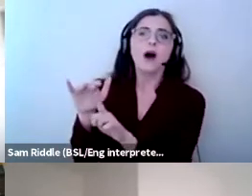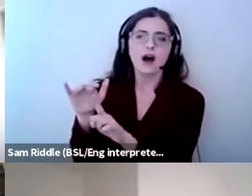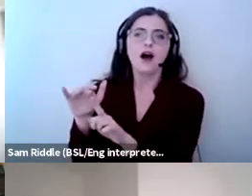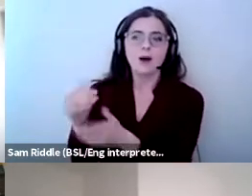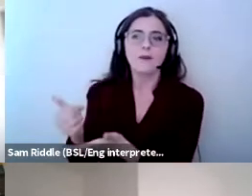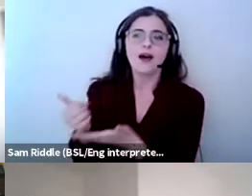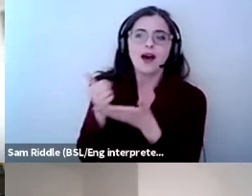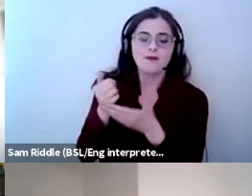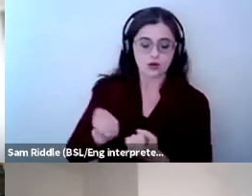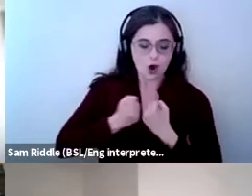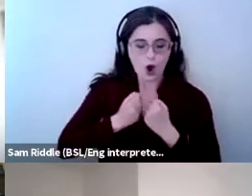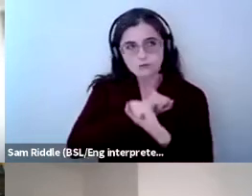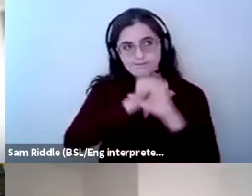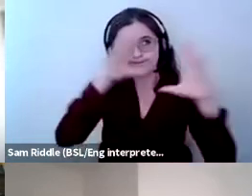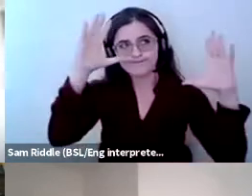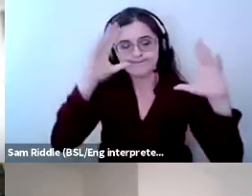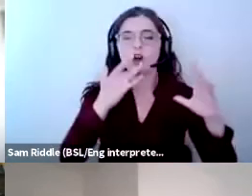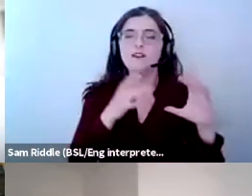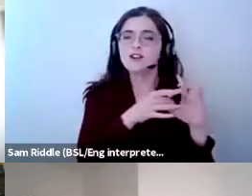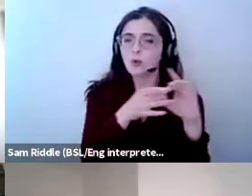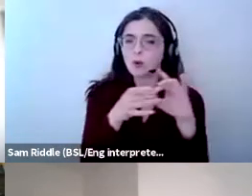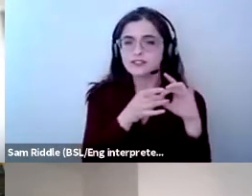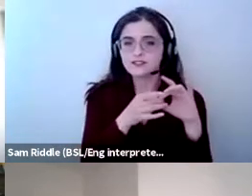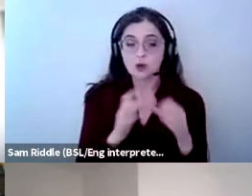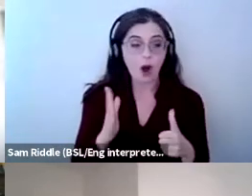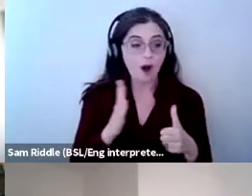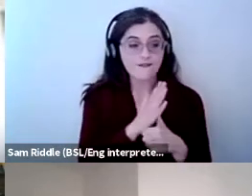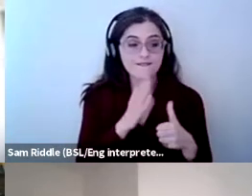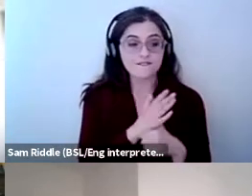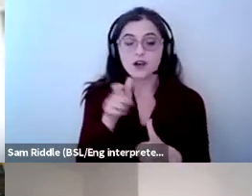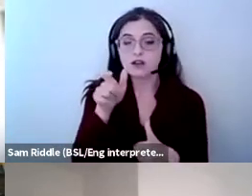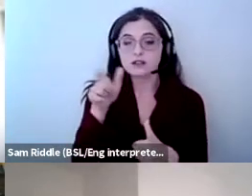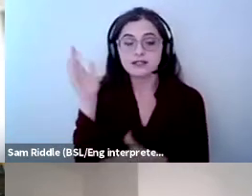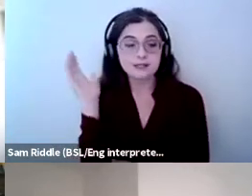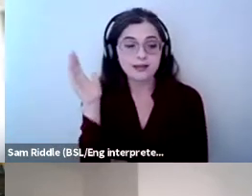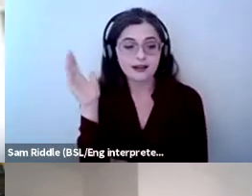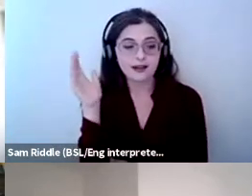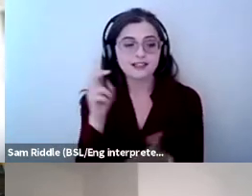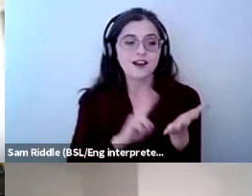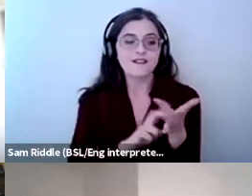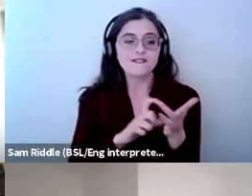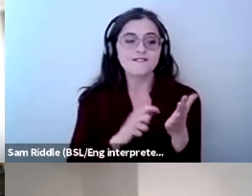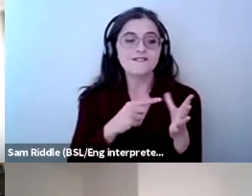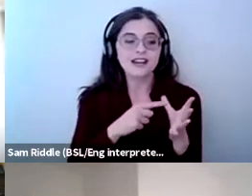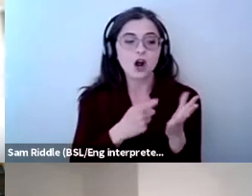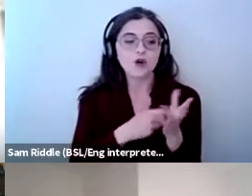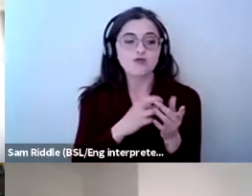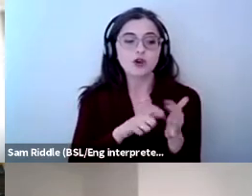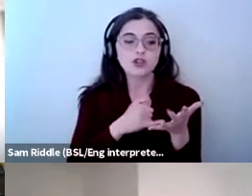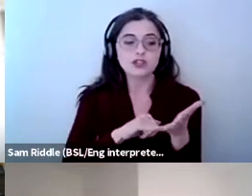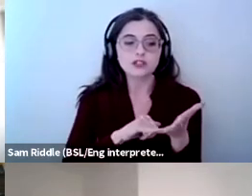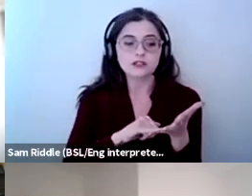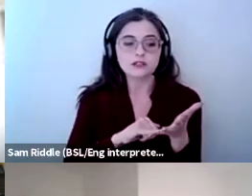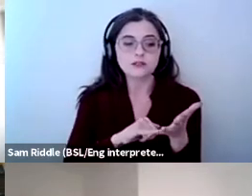Our first speaker today is Vika Rogers from Unfound, Cooperatives UK's programme to facilitate the development of the